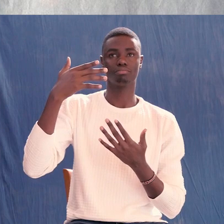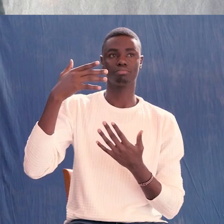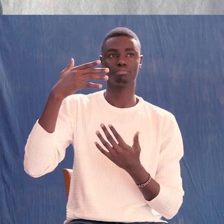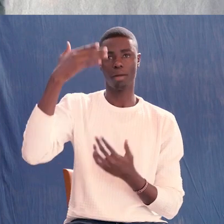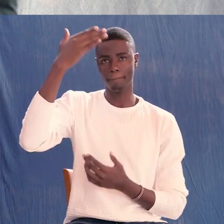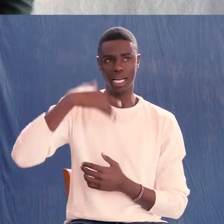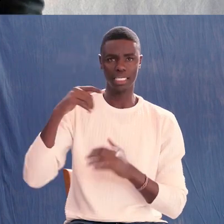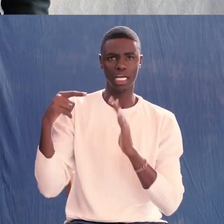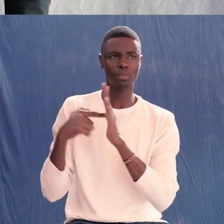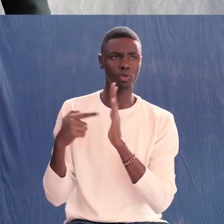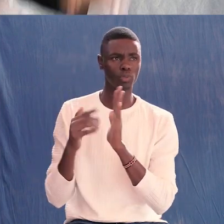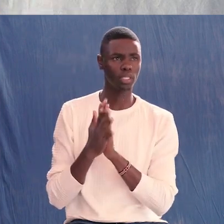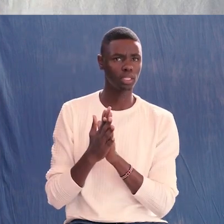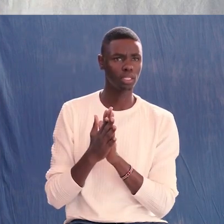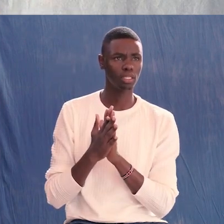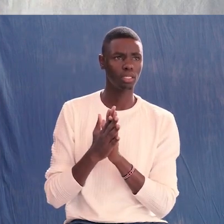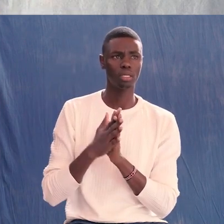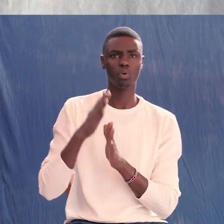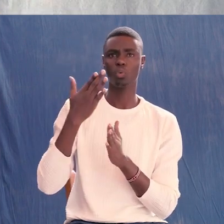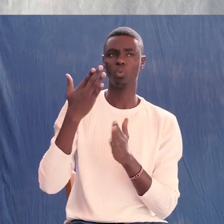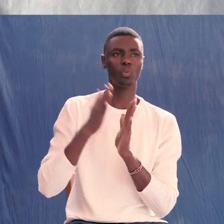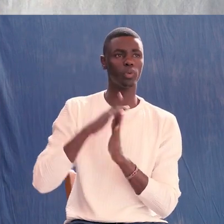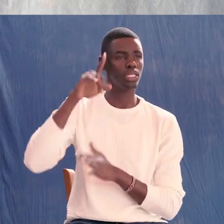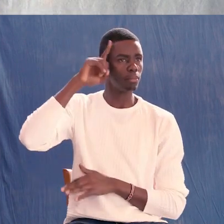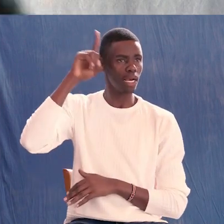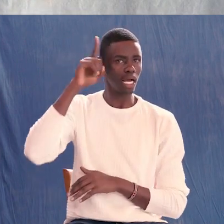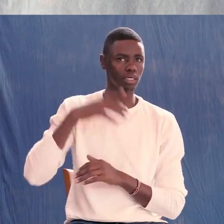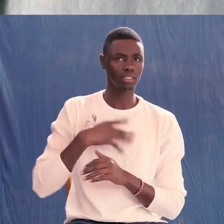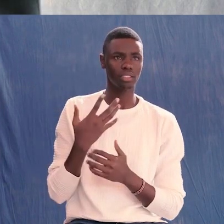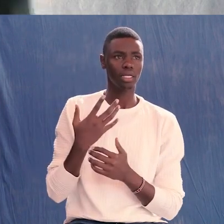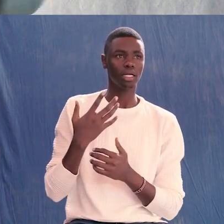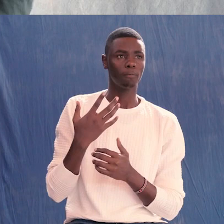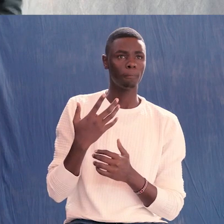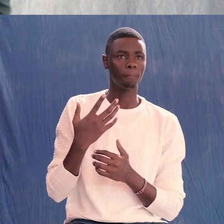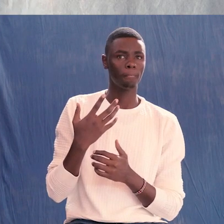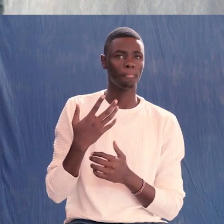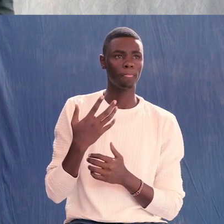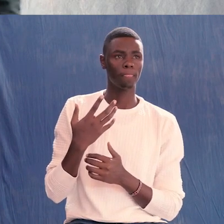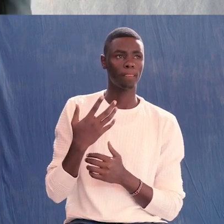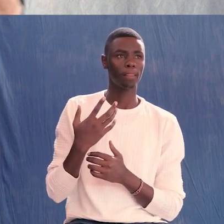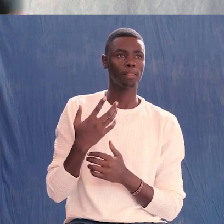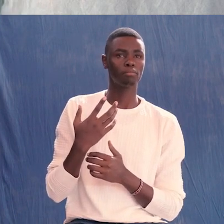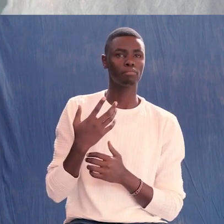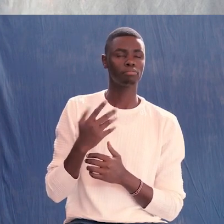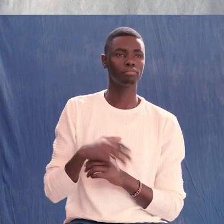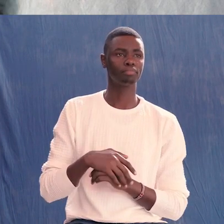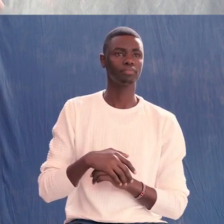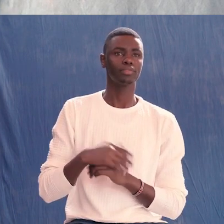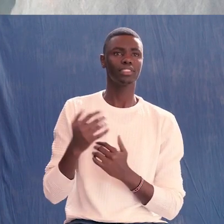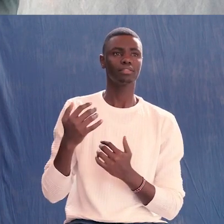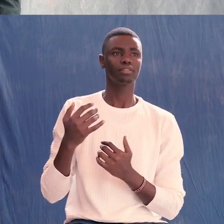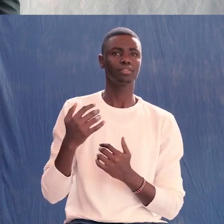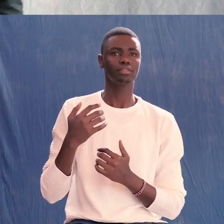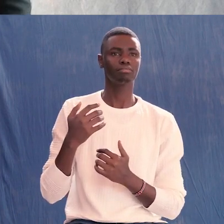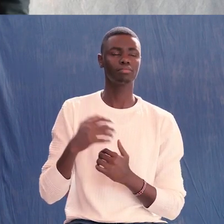with black non-see-through film? Like, I just, it just riles me